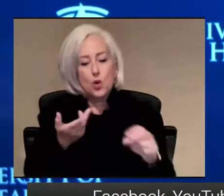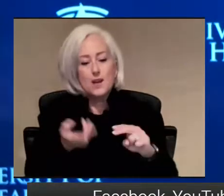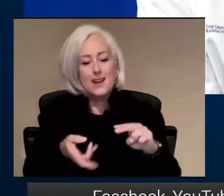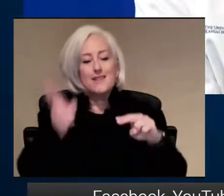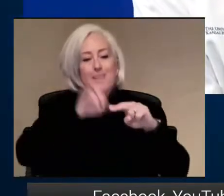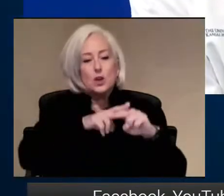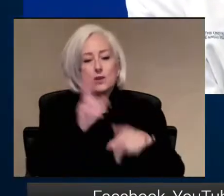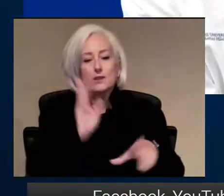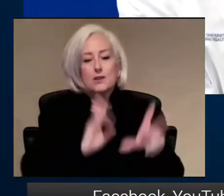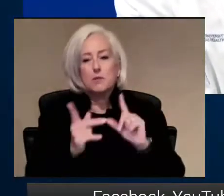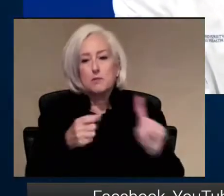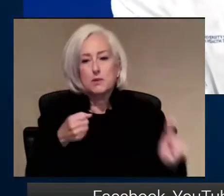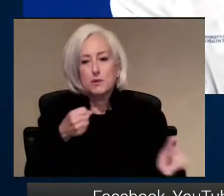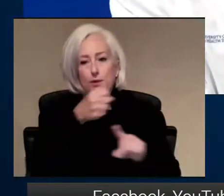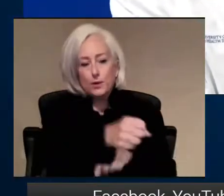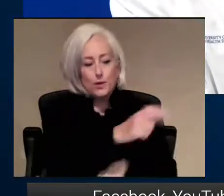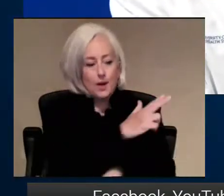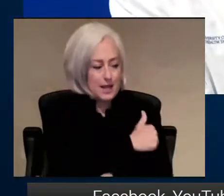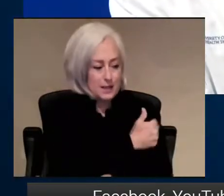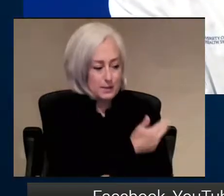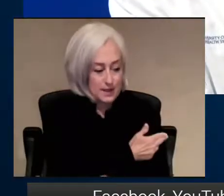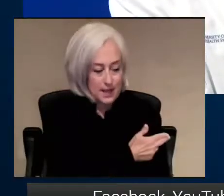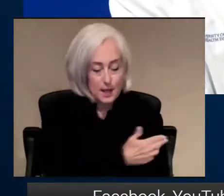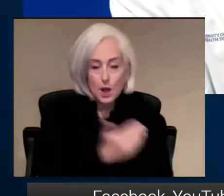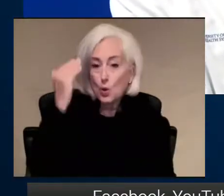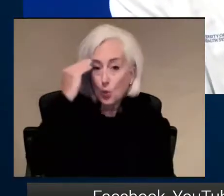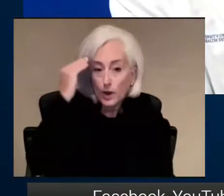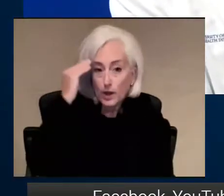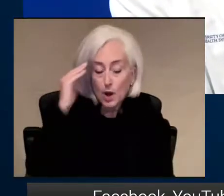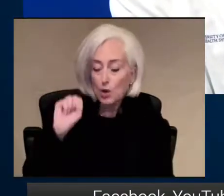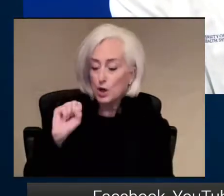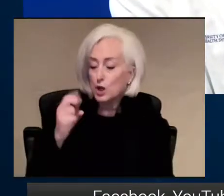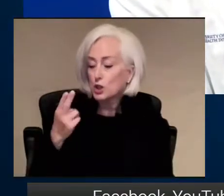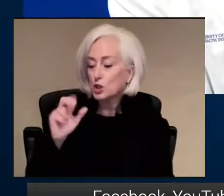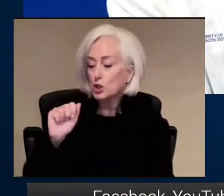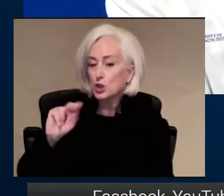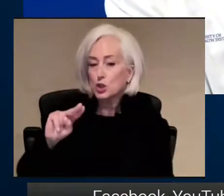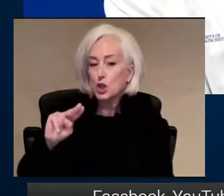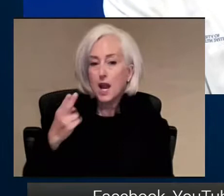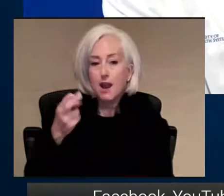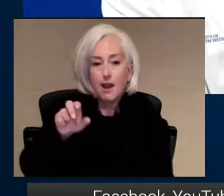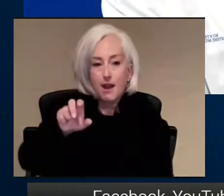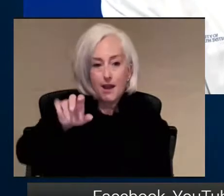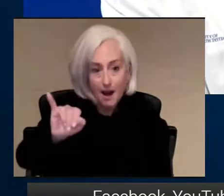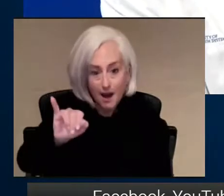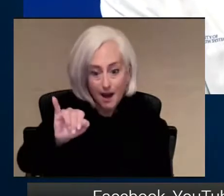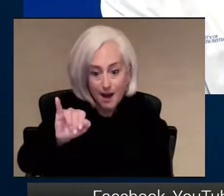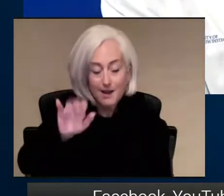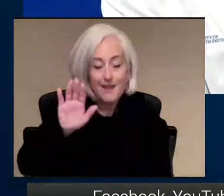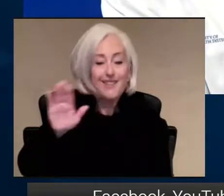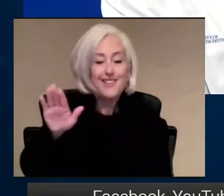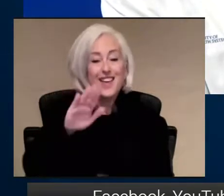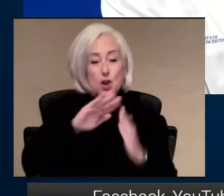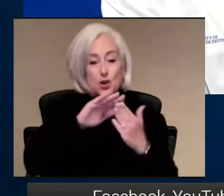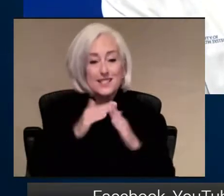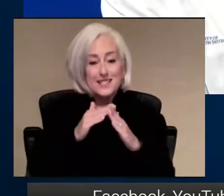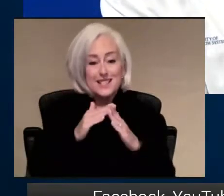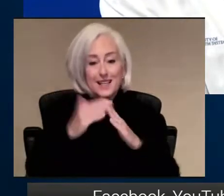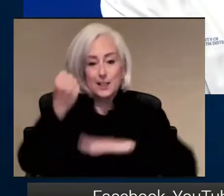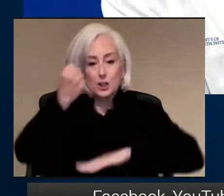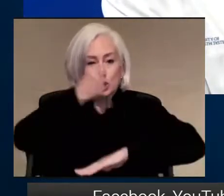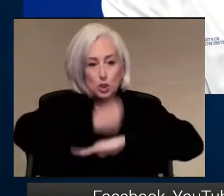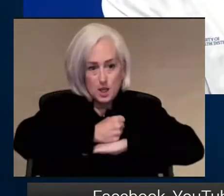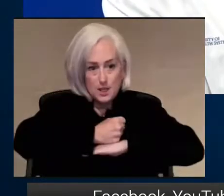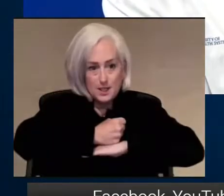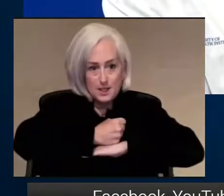in China, in Shanghai, they shut down the city. Yeah. But they've also had a population not as well immunized, a vaccine not nearly as effective, and